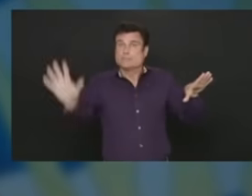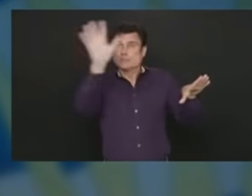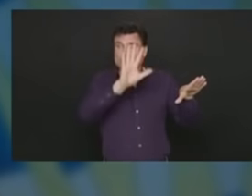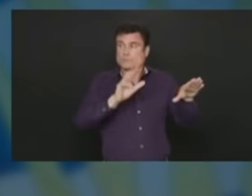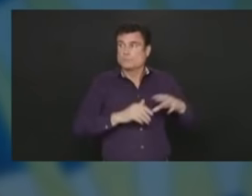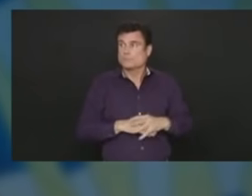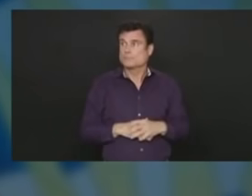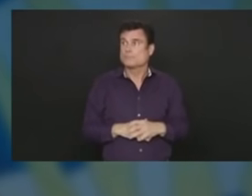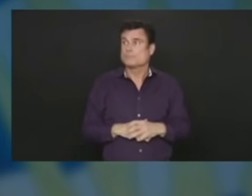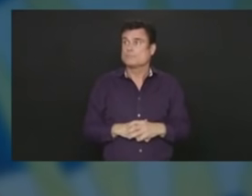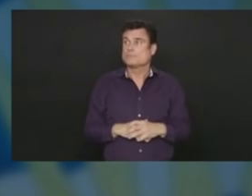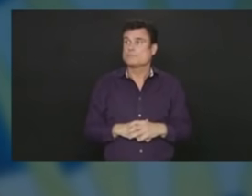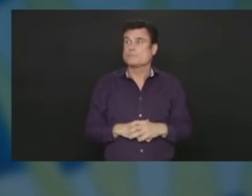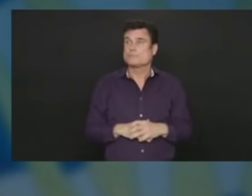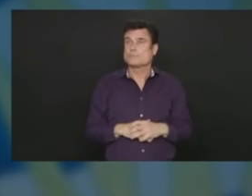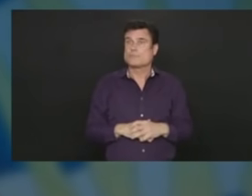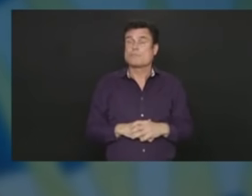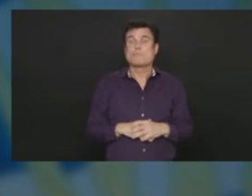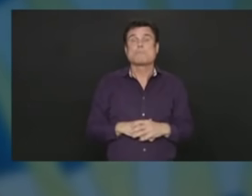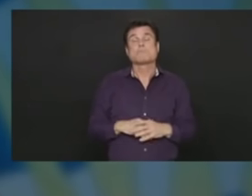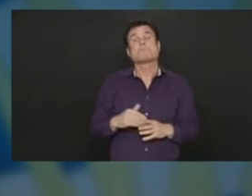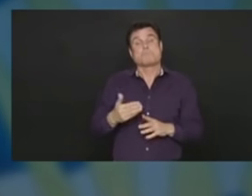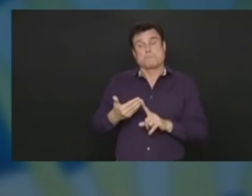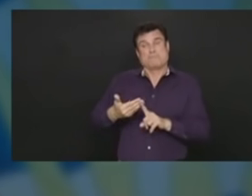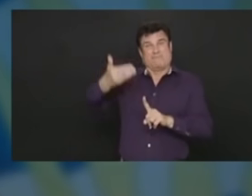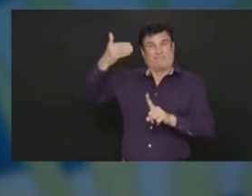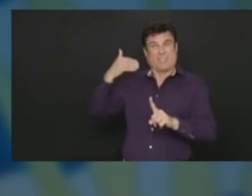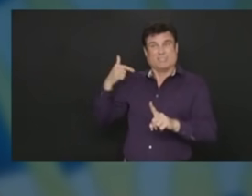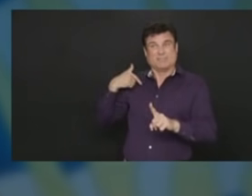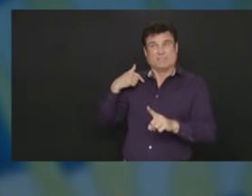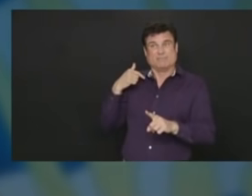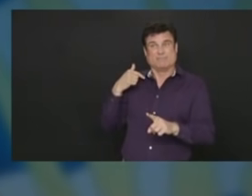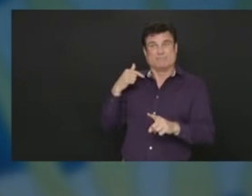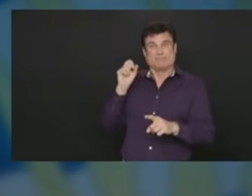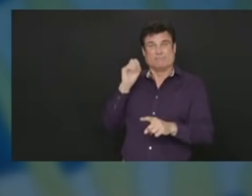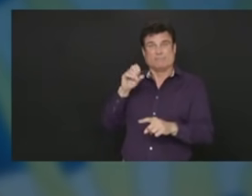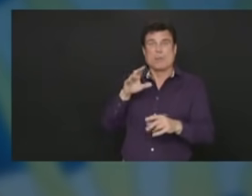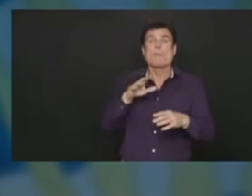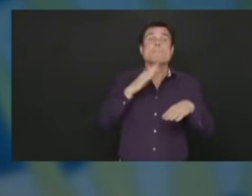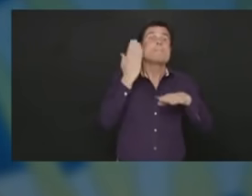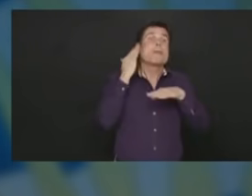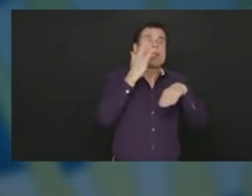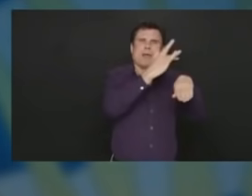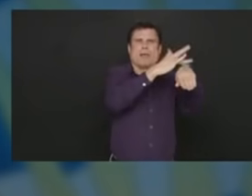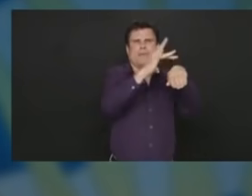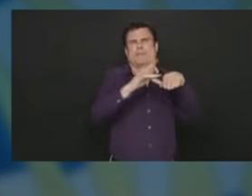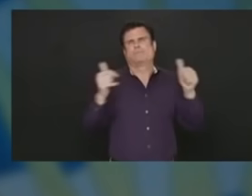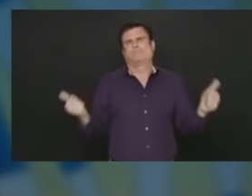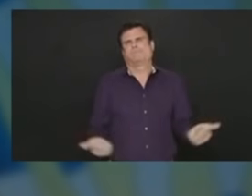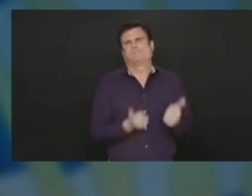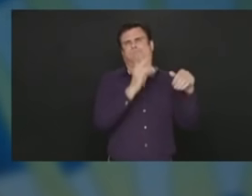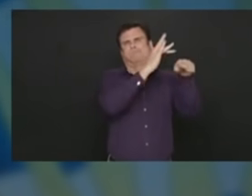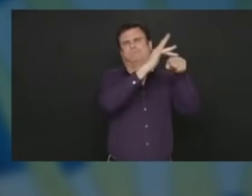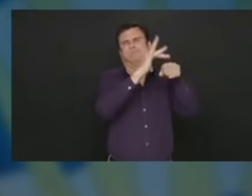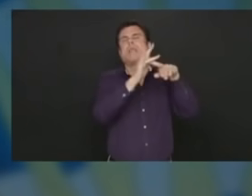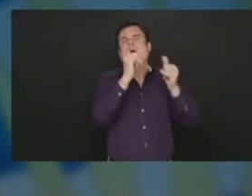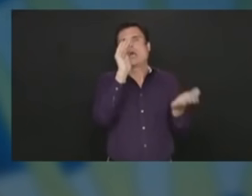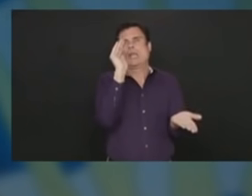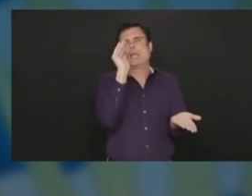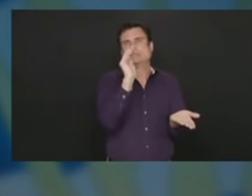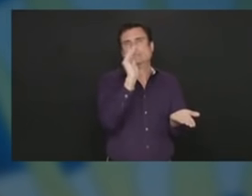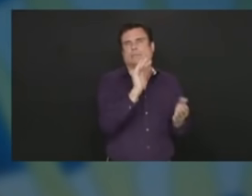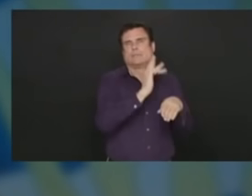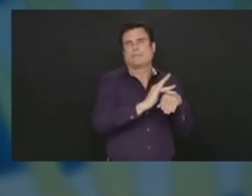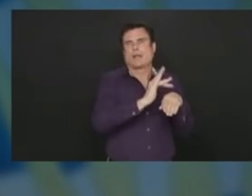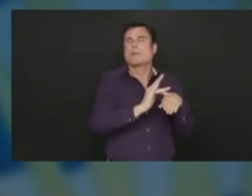951 to 704 critical care beds. Nonetheless, we currently have a critical care bed